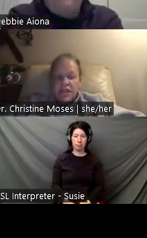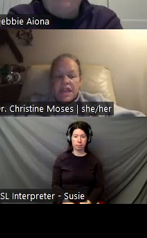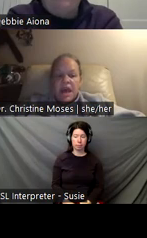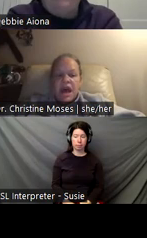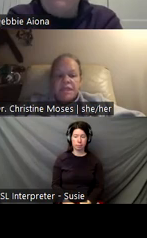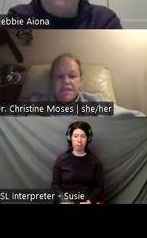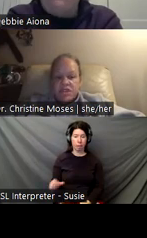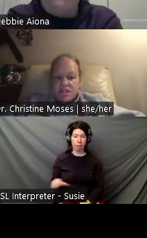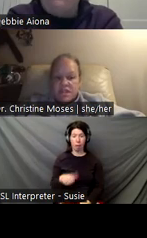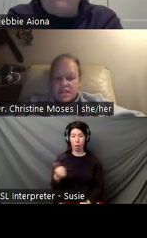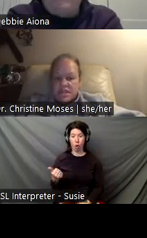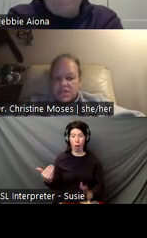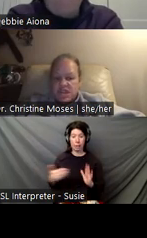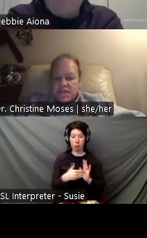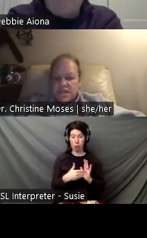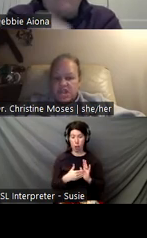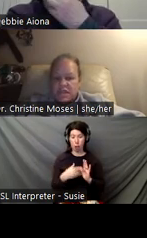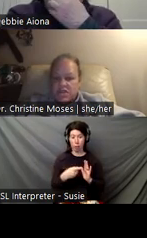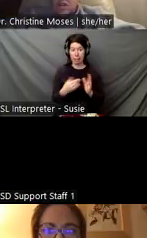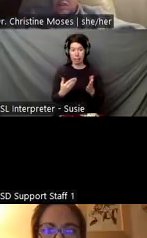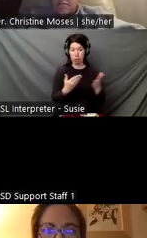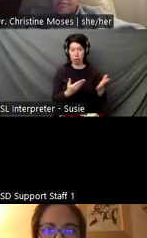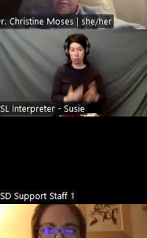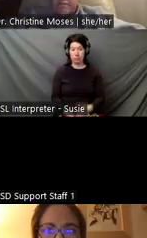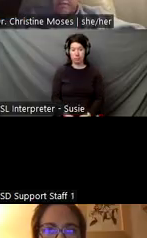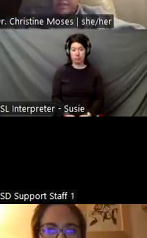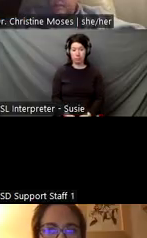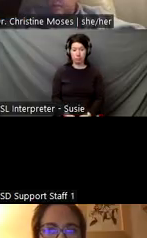Is there any opposition to this suggested change?